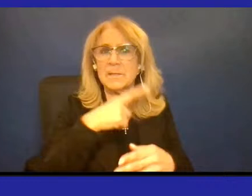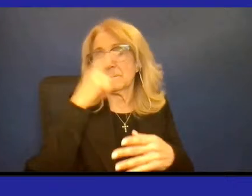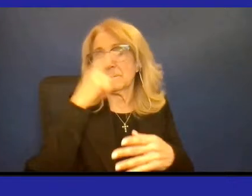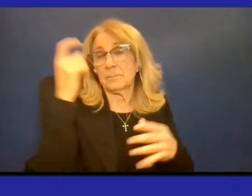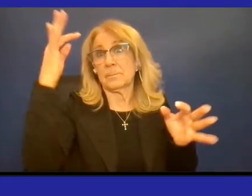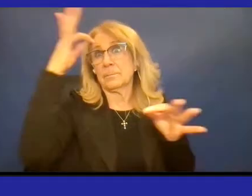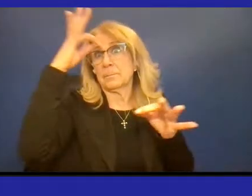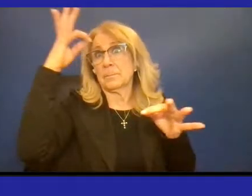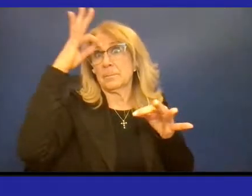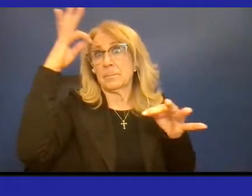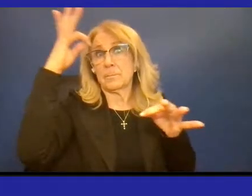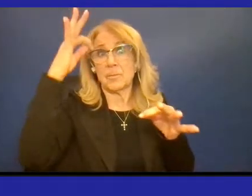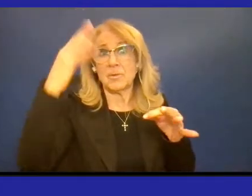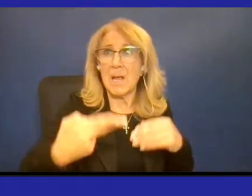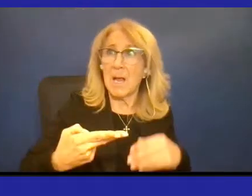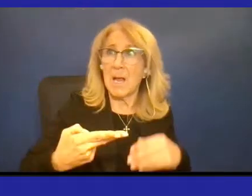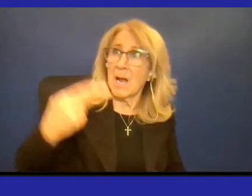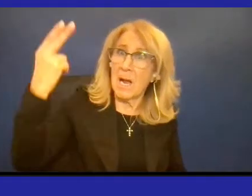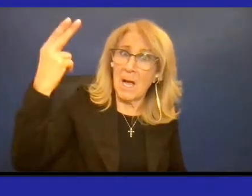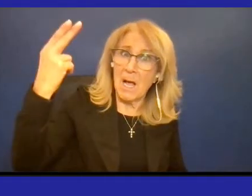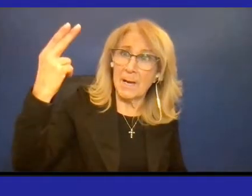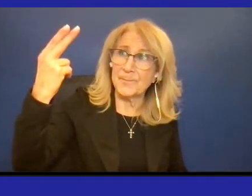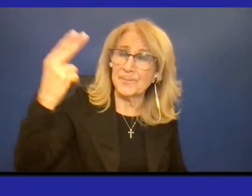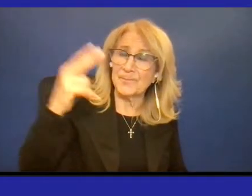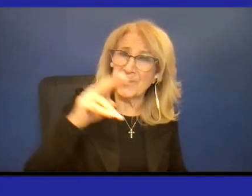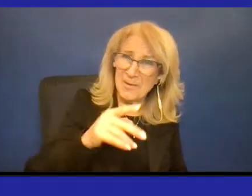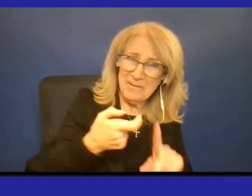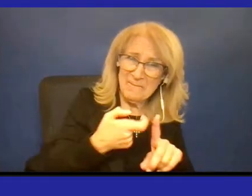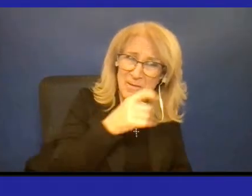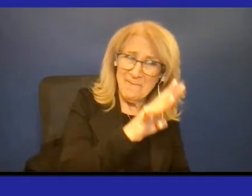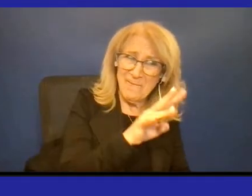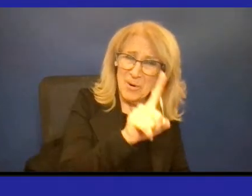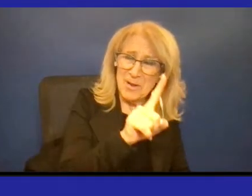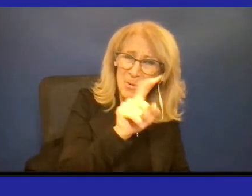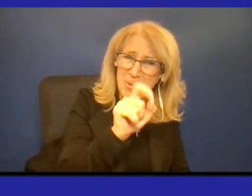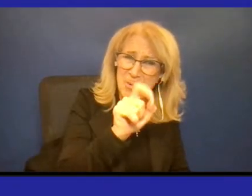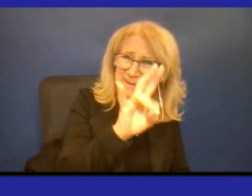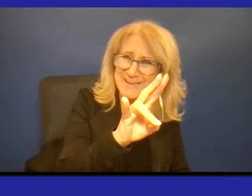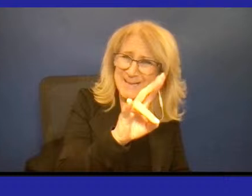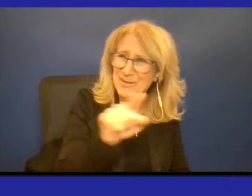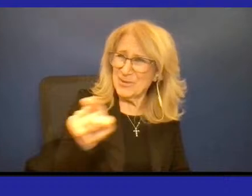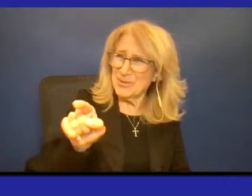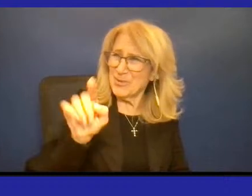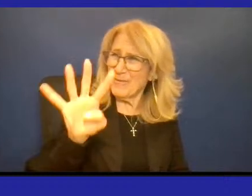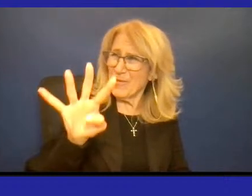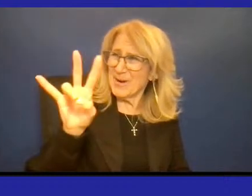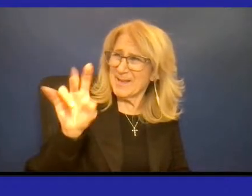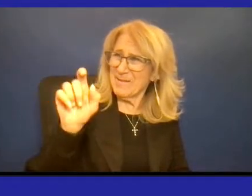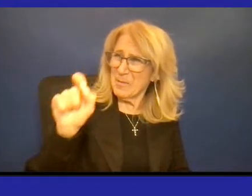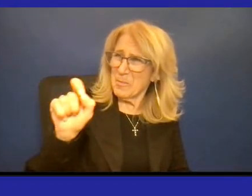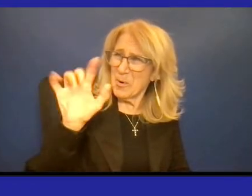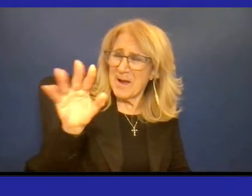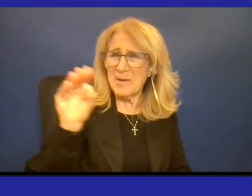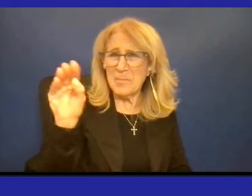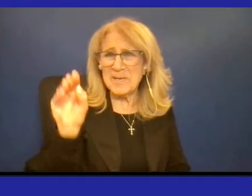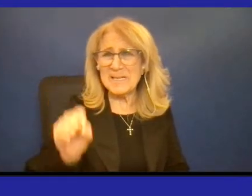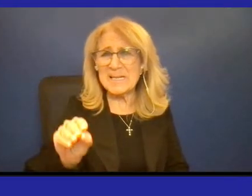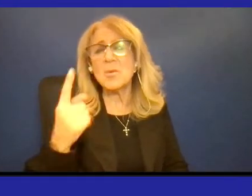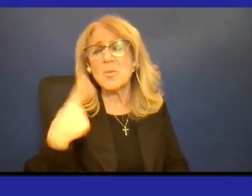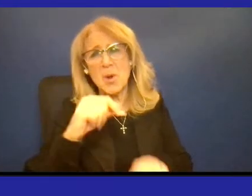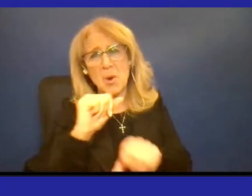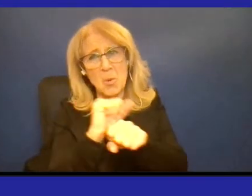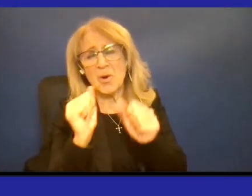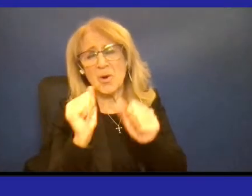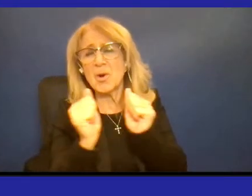high. It actually went up from 41.7% to 47.5%. So we're working with all of our